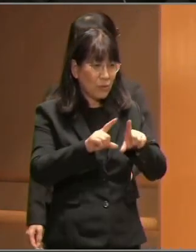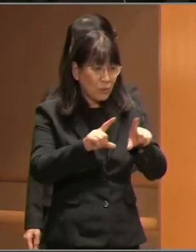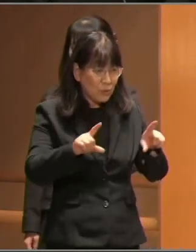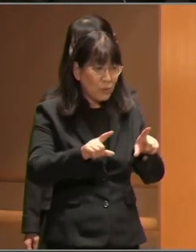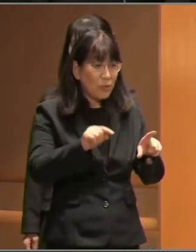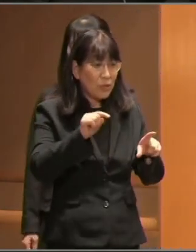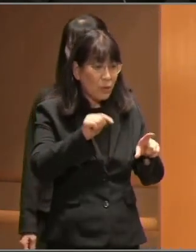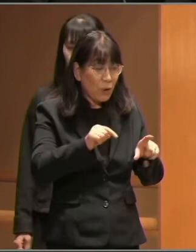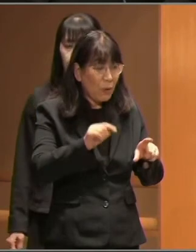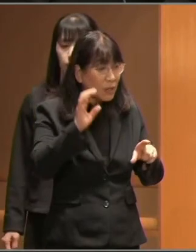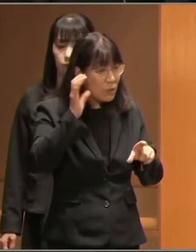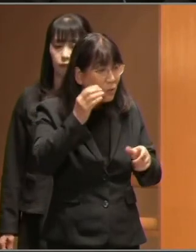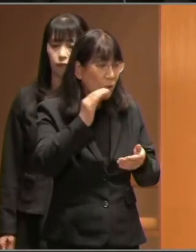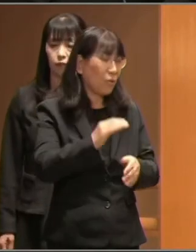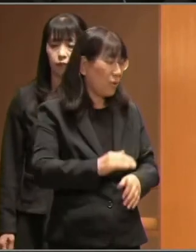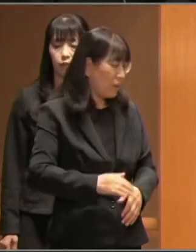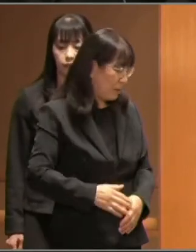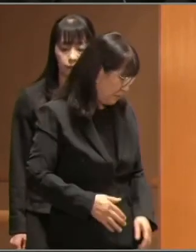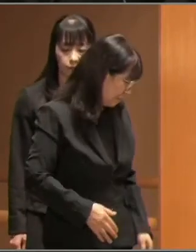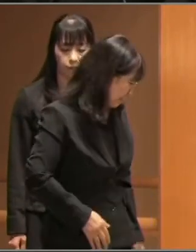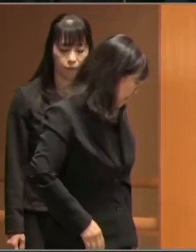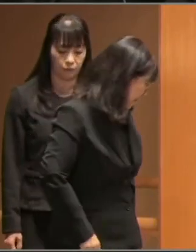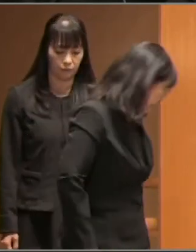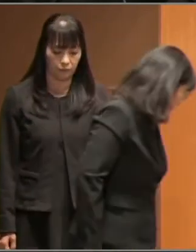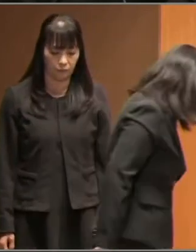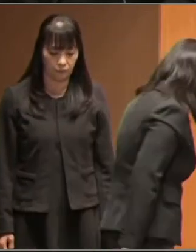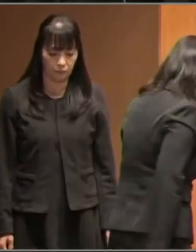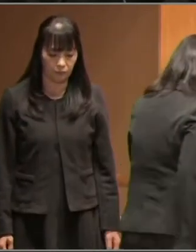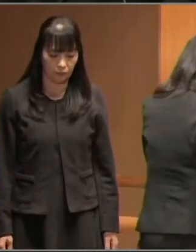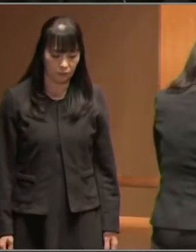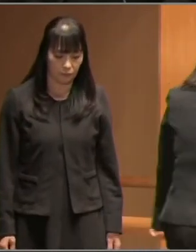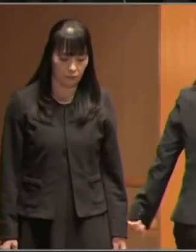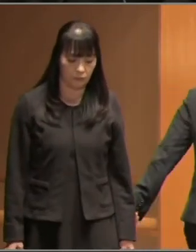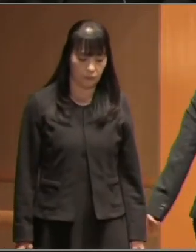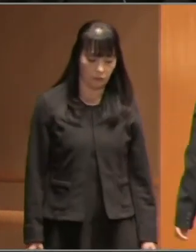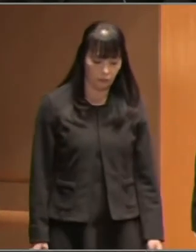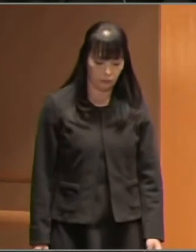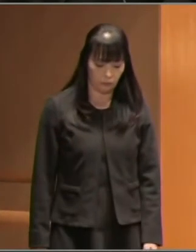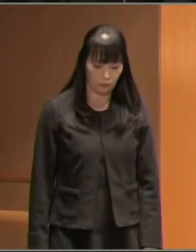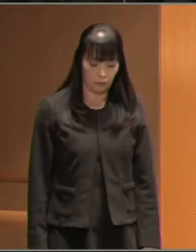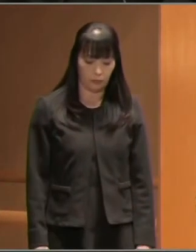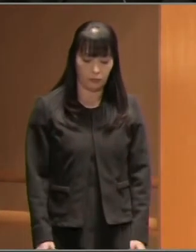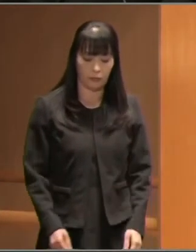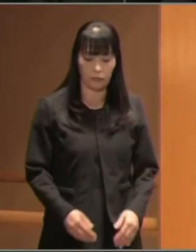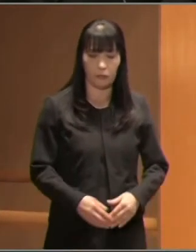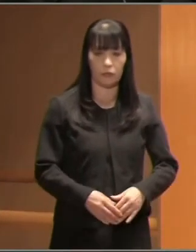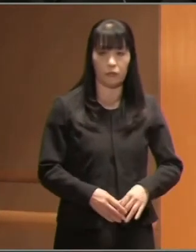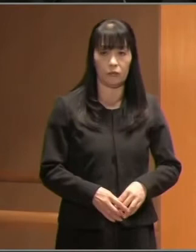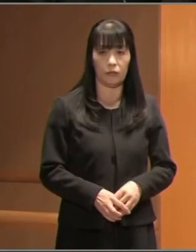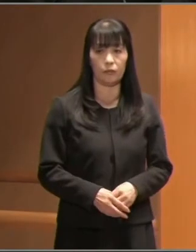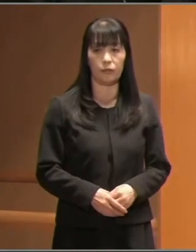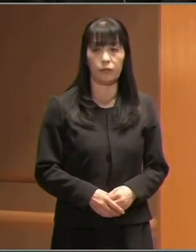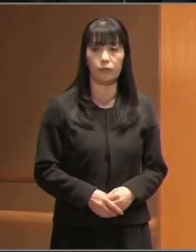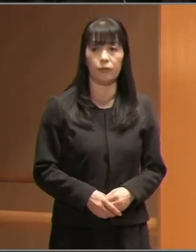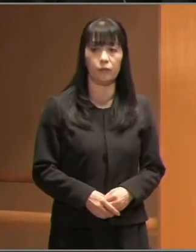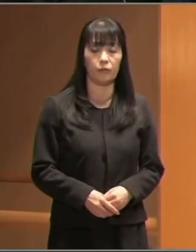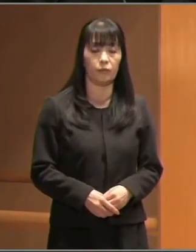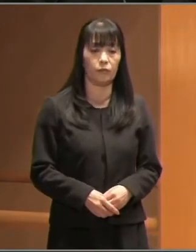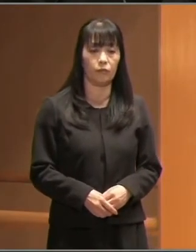So that's an amazing thing, but we should not forget that. This is not usual or common.